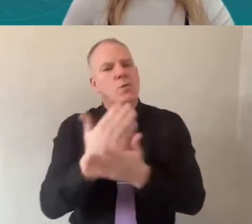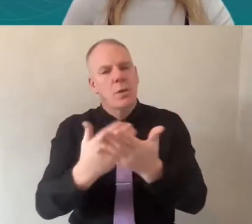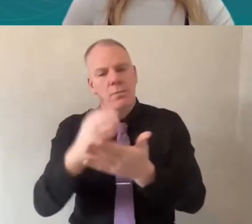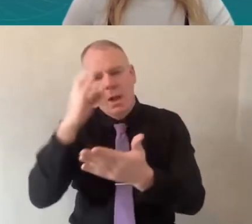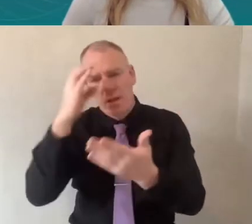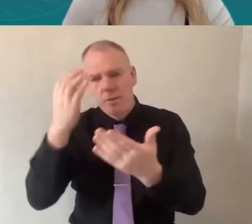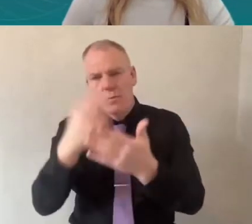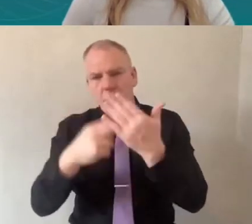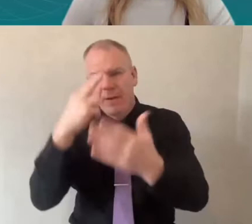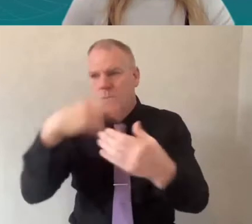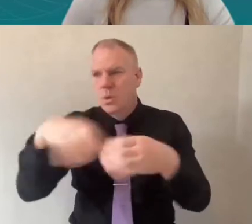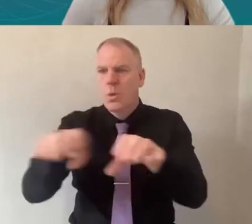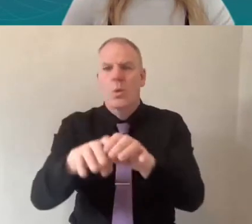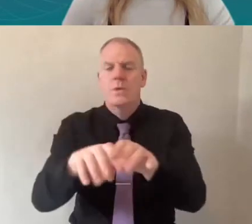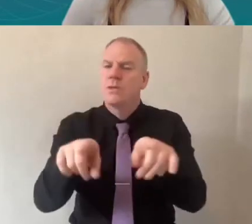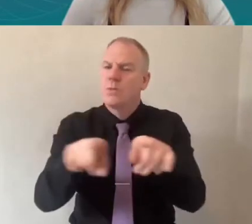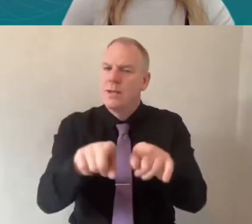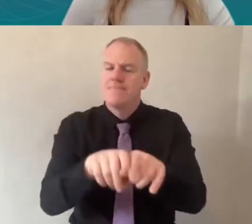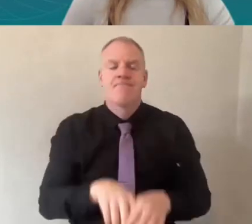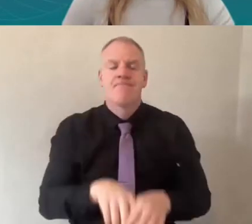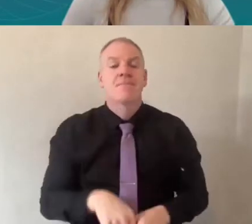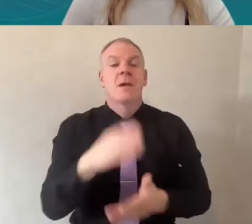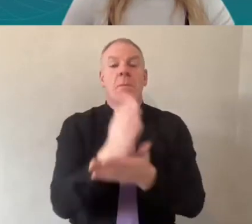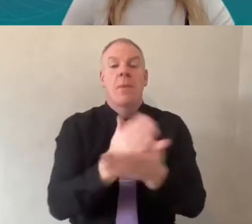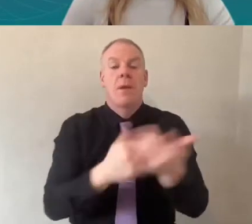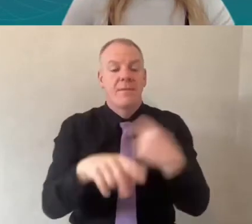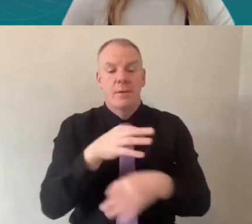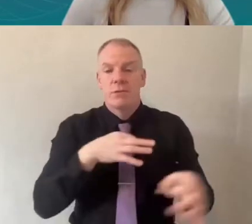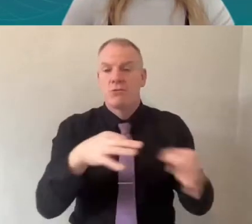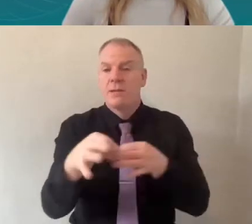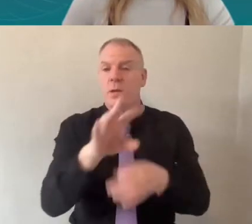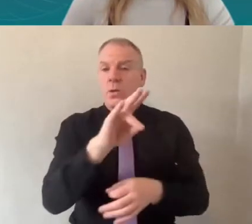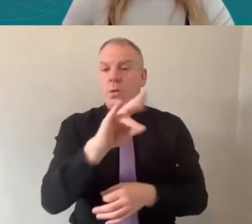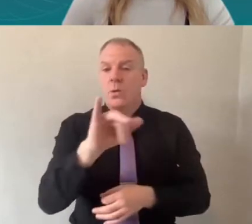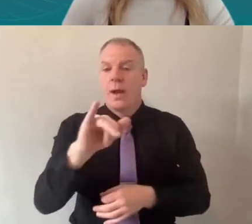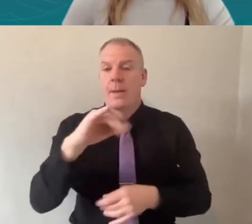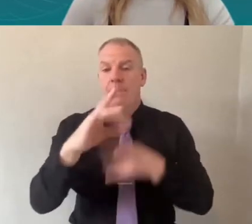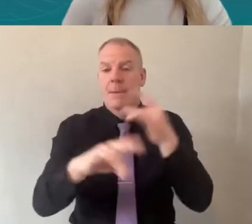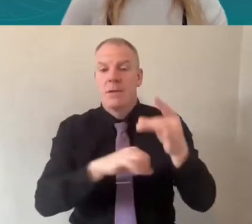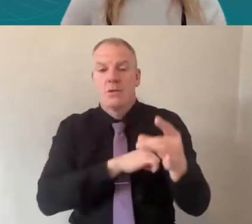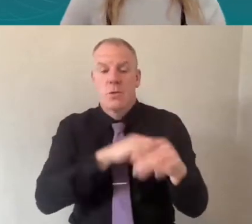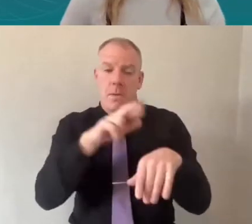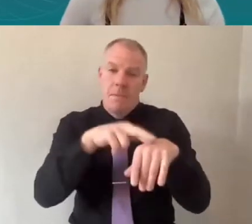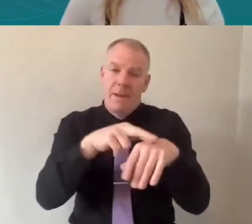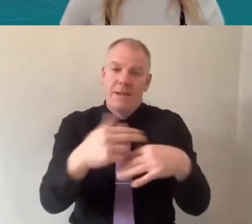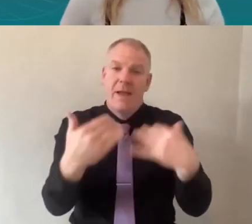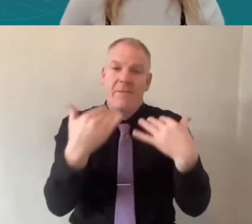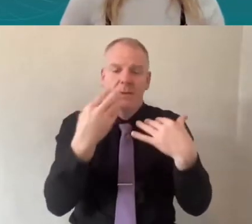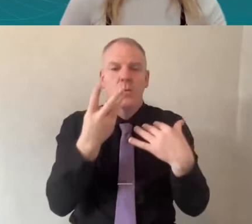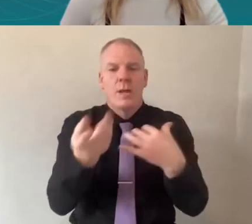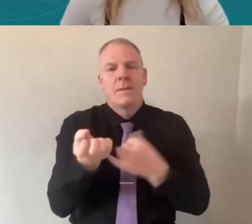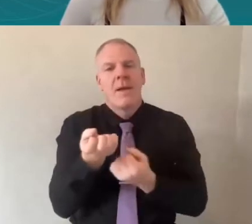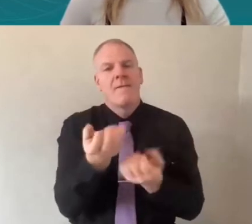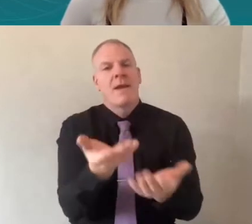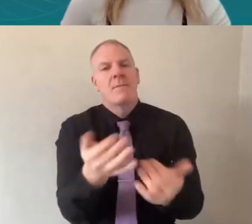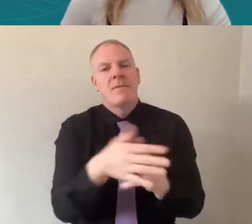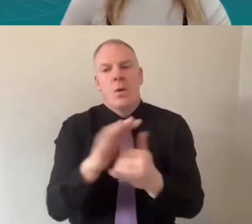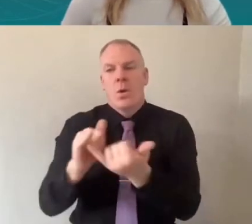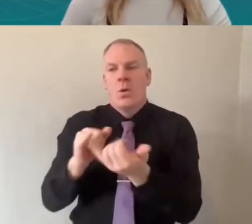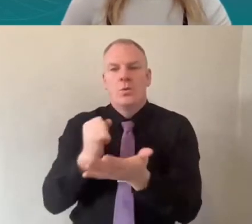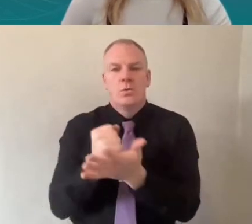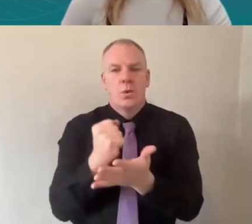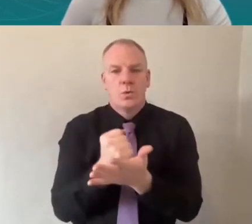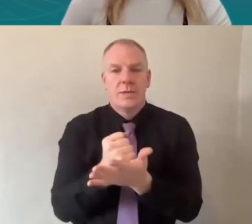institutions. As part of the strategy, QQI will ensure that better information is made available to learners and